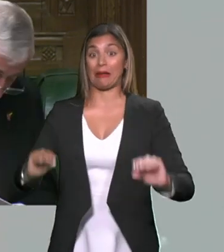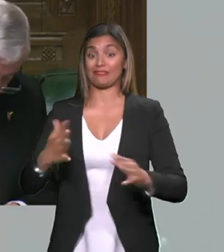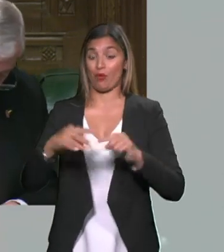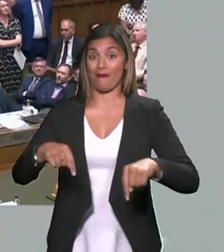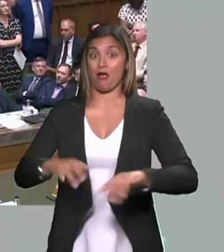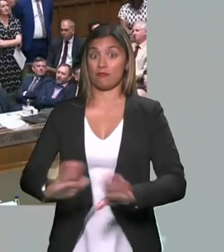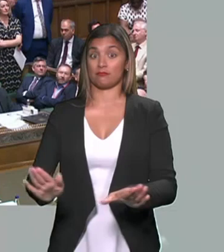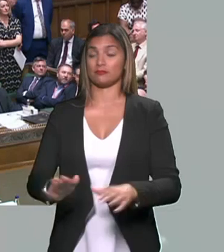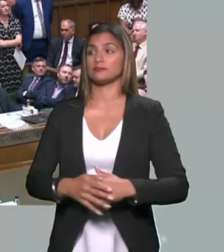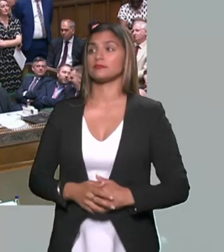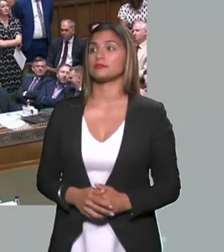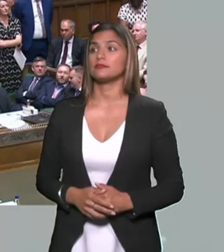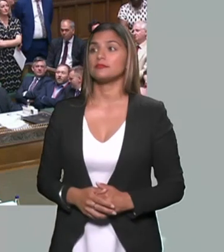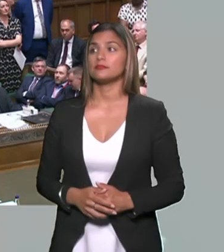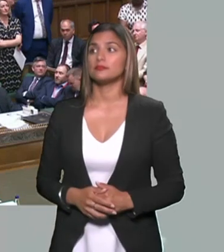names.